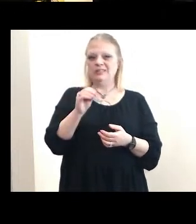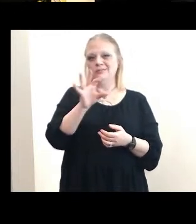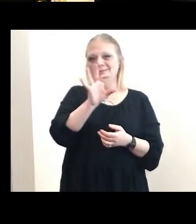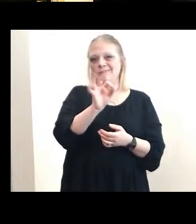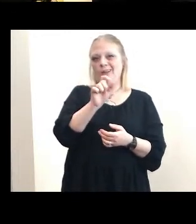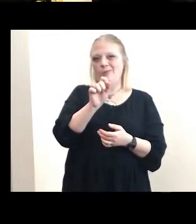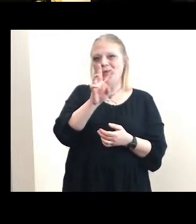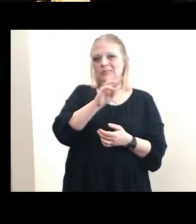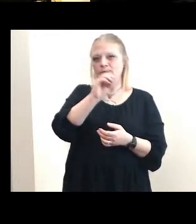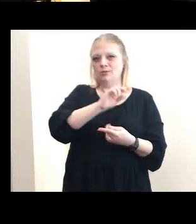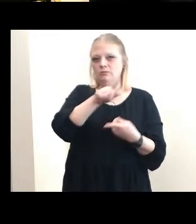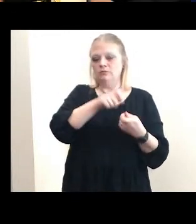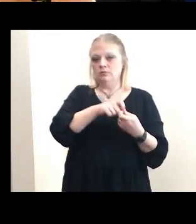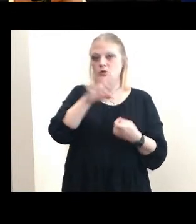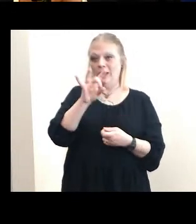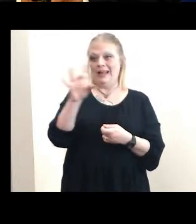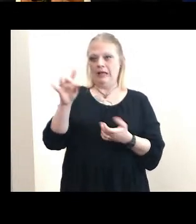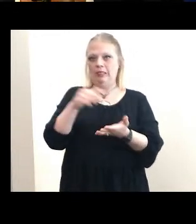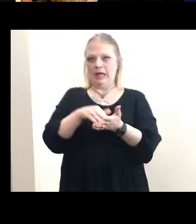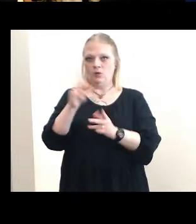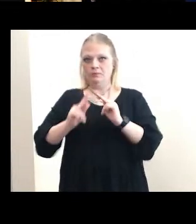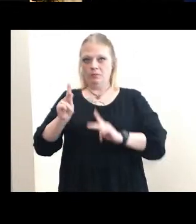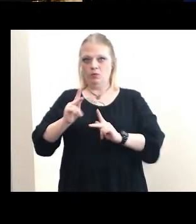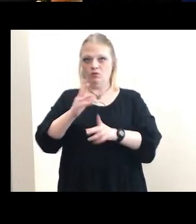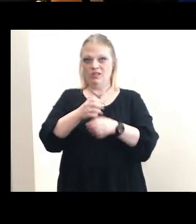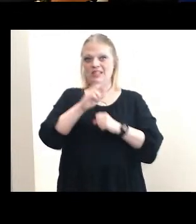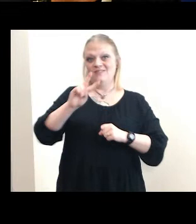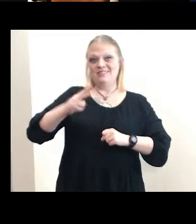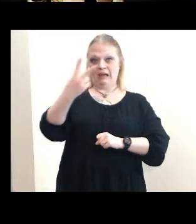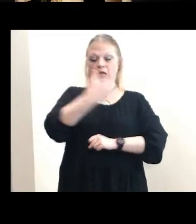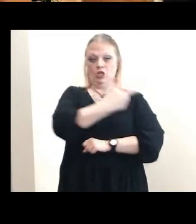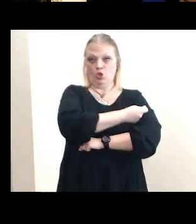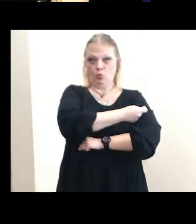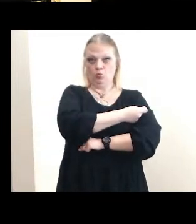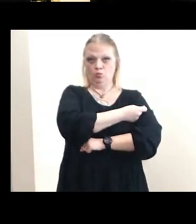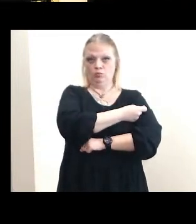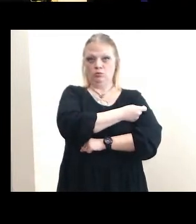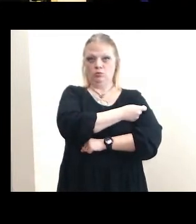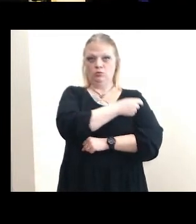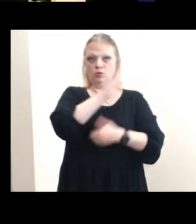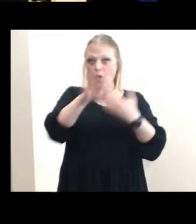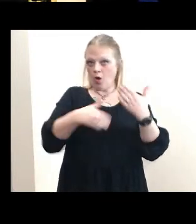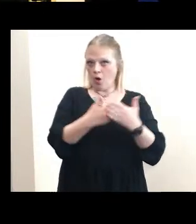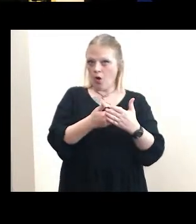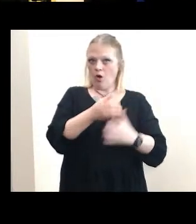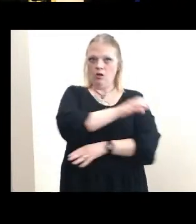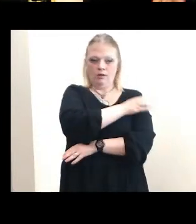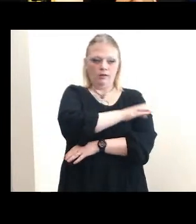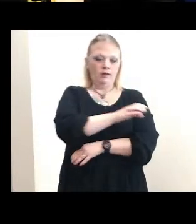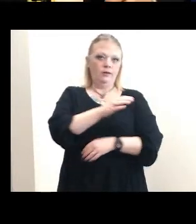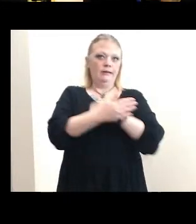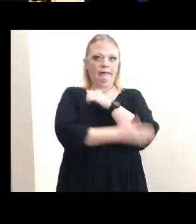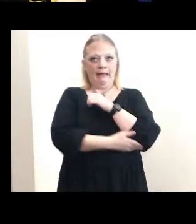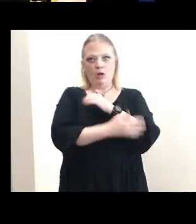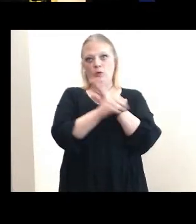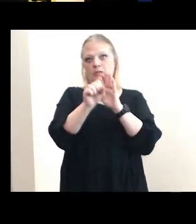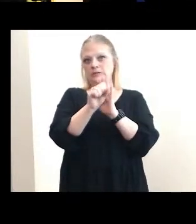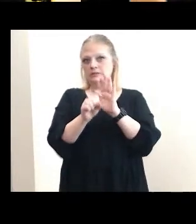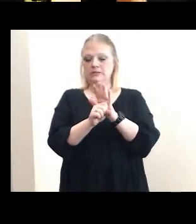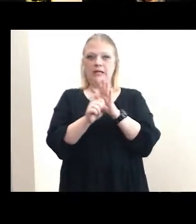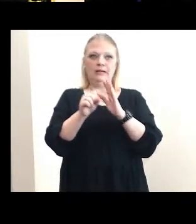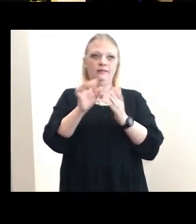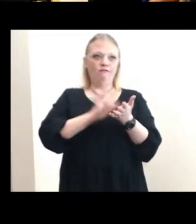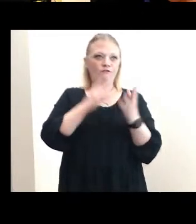9.6%, 88,000 people received the second dose. That is all clinics, county, state,